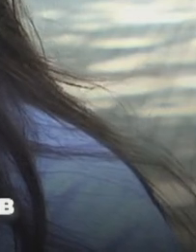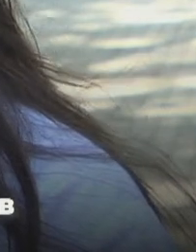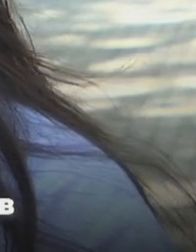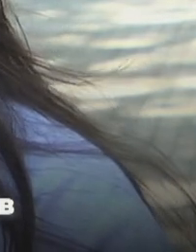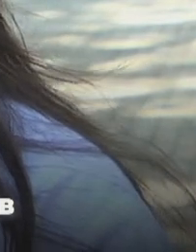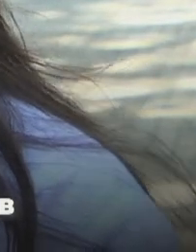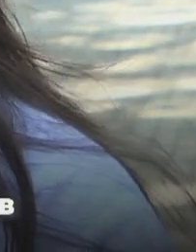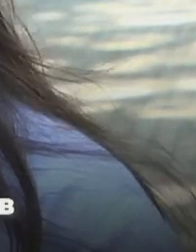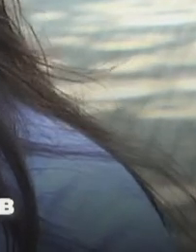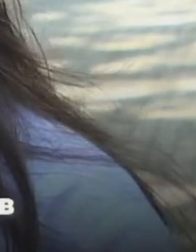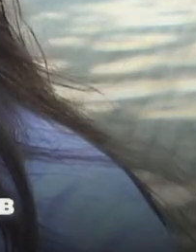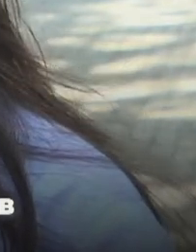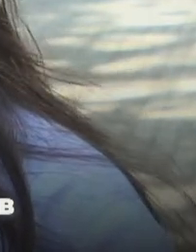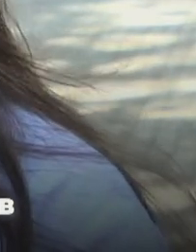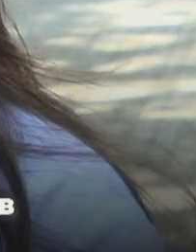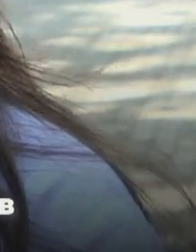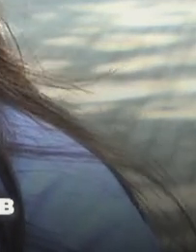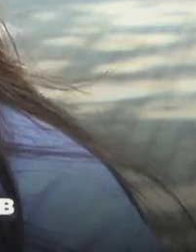um